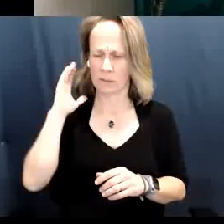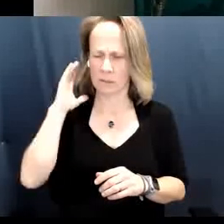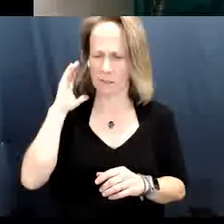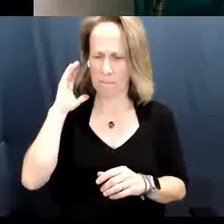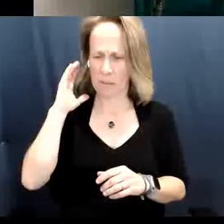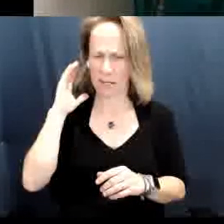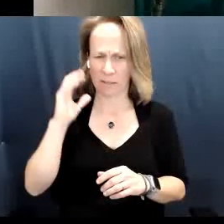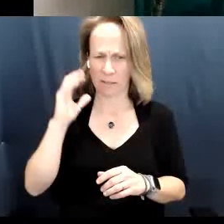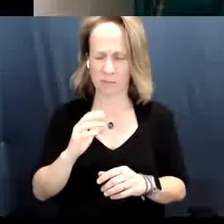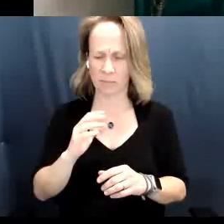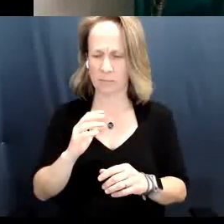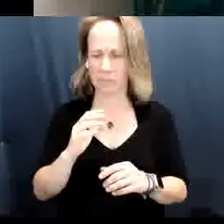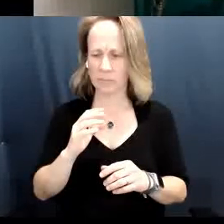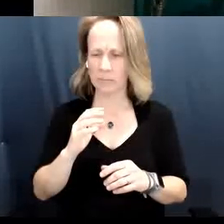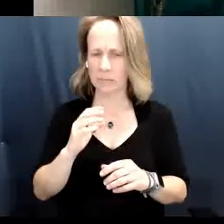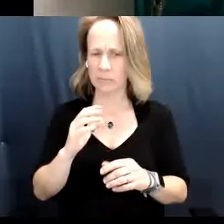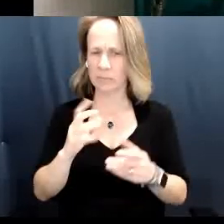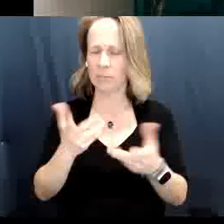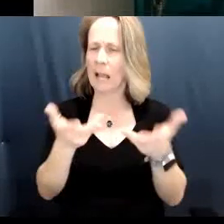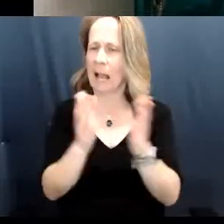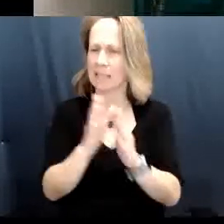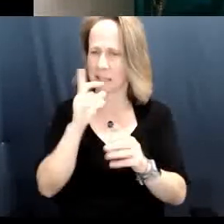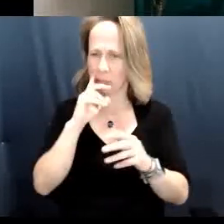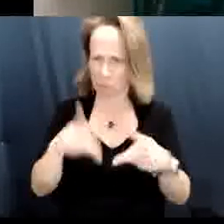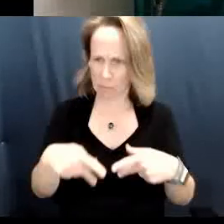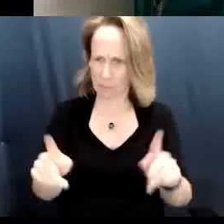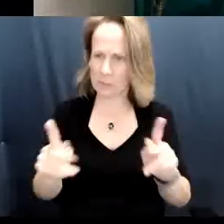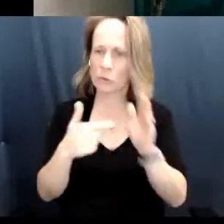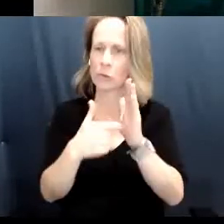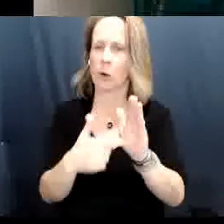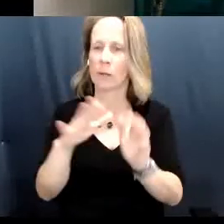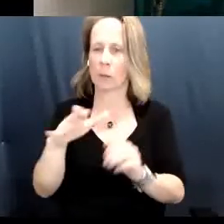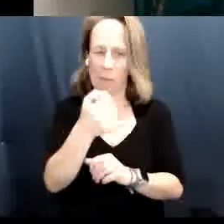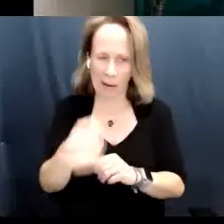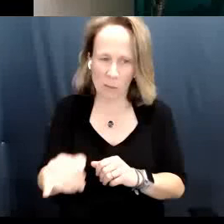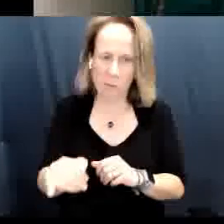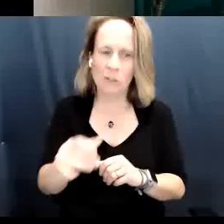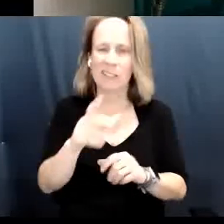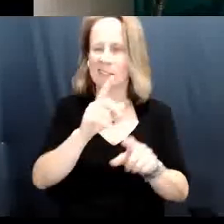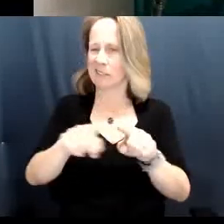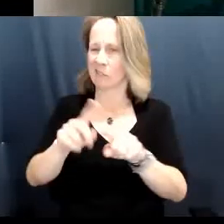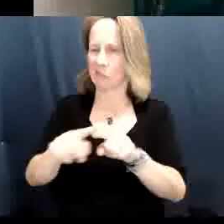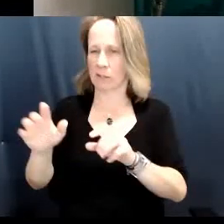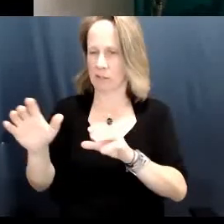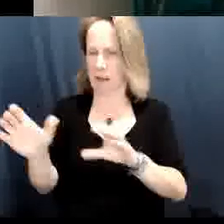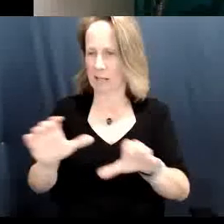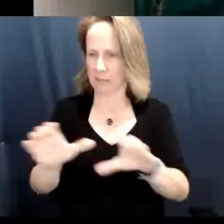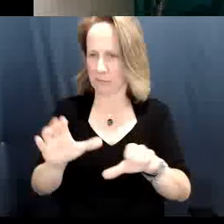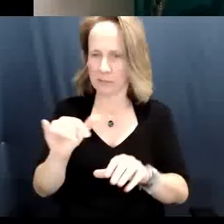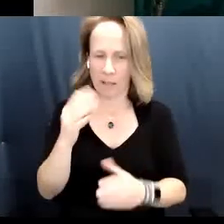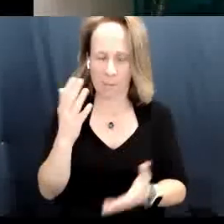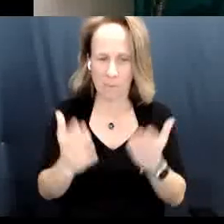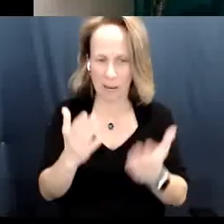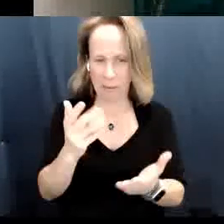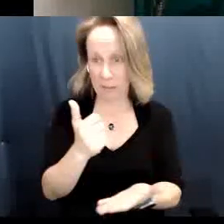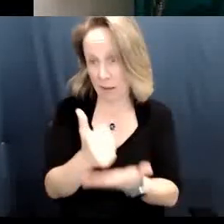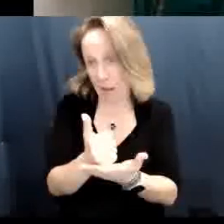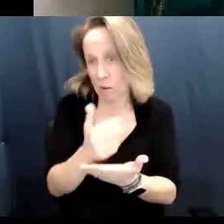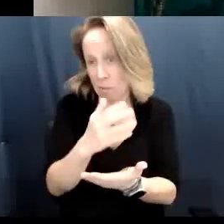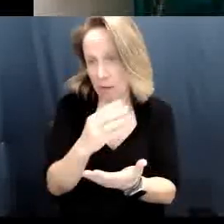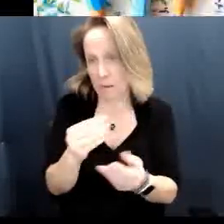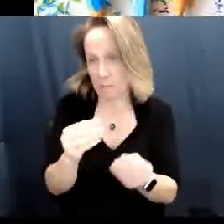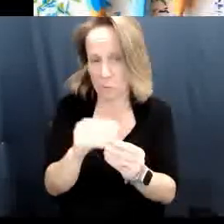asking for consent, right? Demonstrating those boundaries. These are just some activities that might be helpful, particularly for sexual violence survivors.